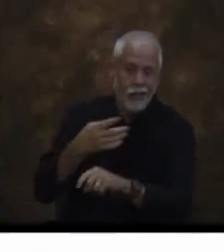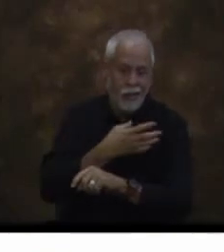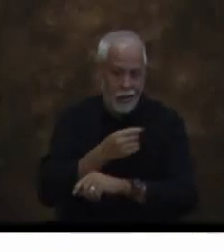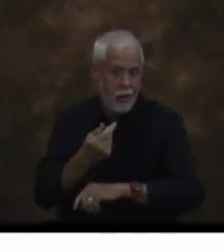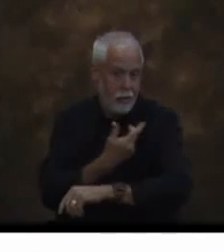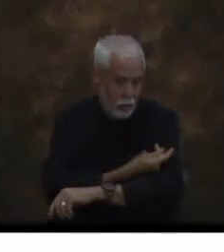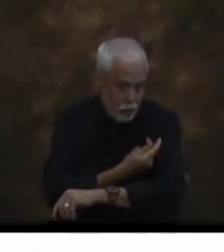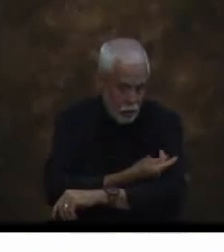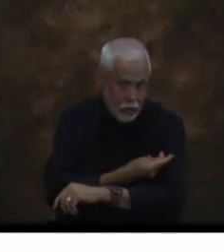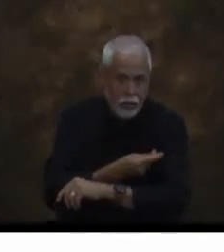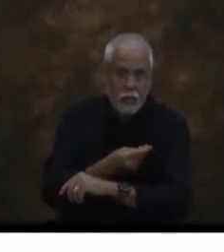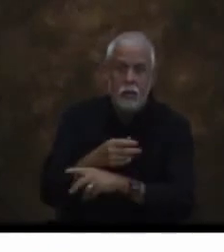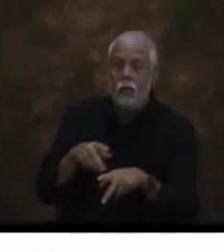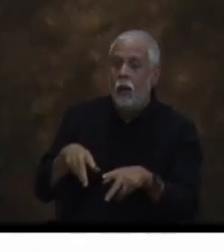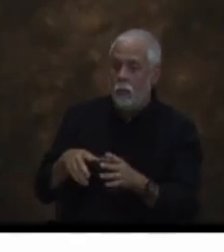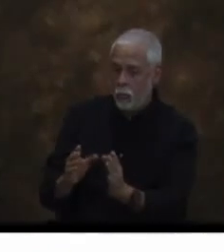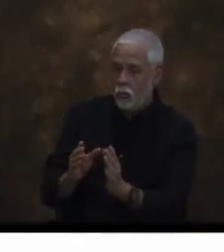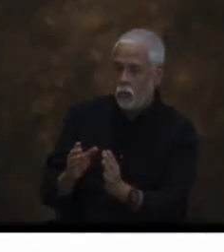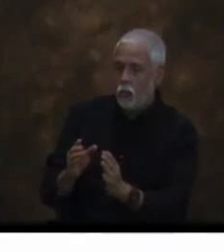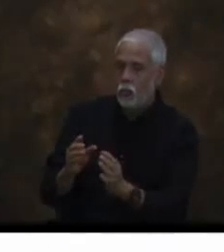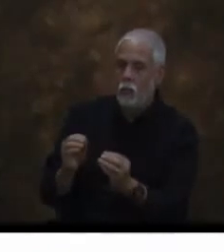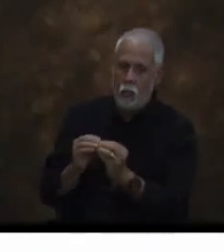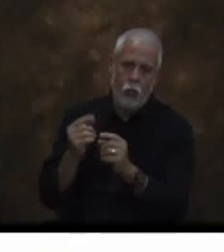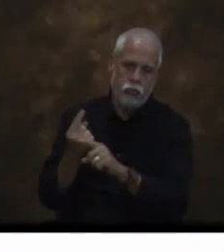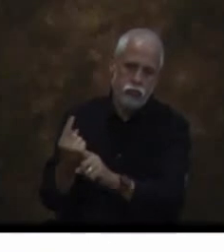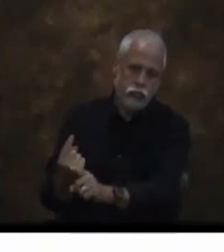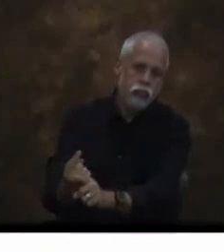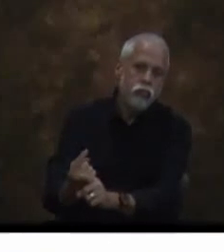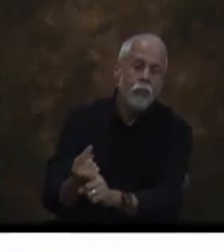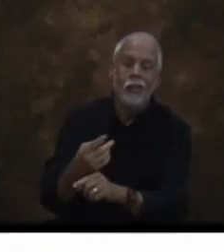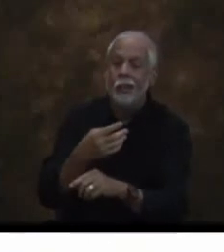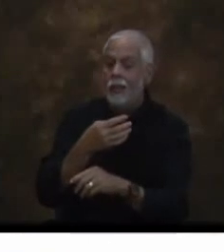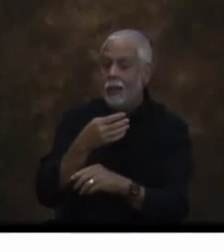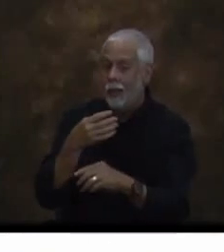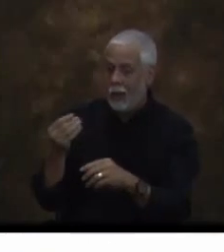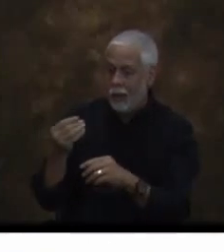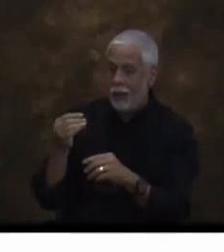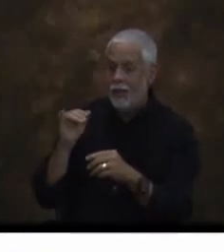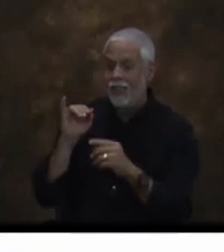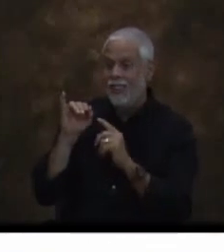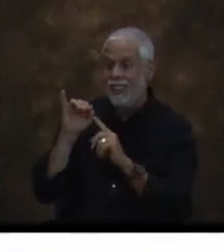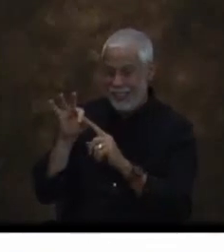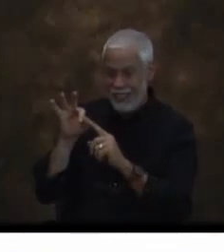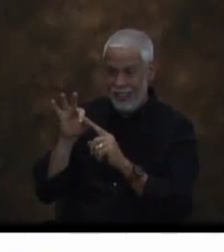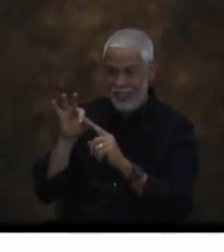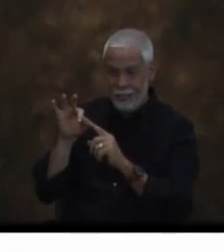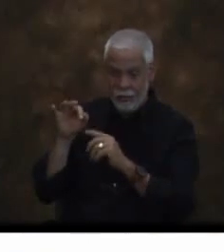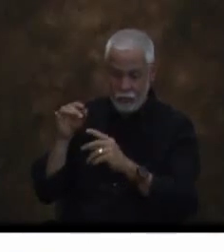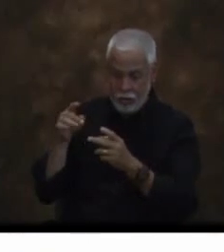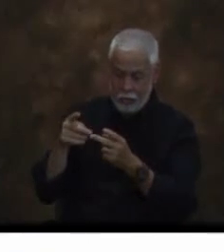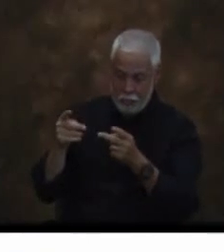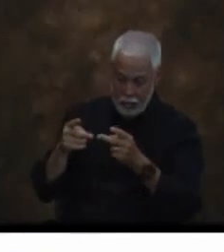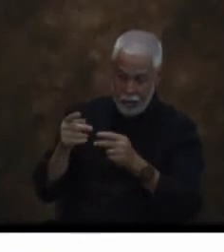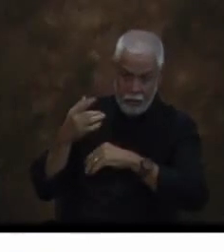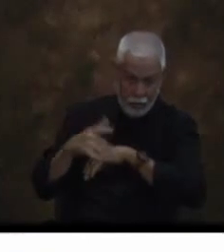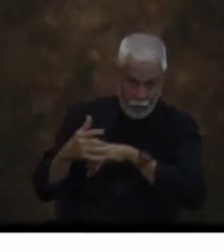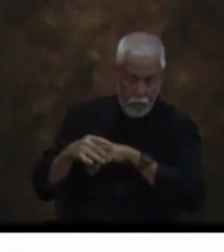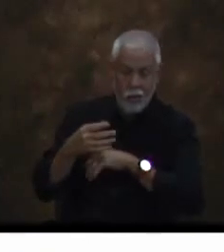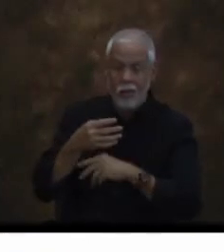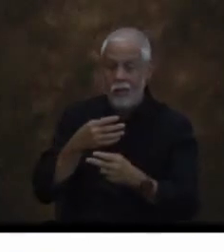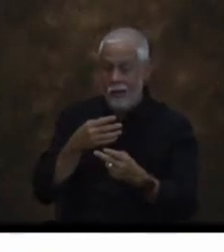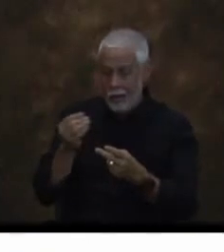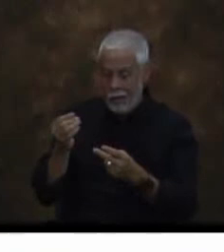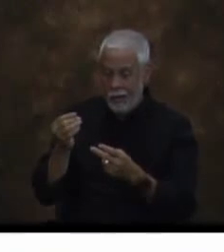vaccine opportunity much more regularly. And if the space is available